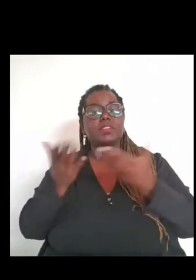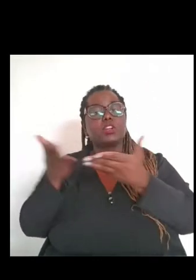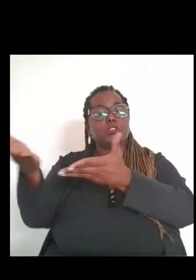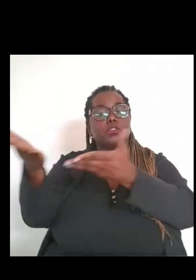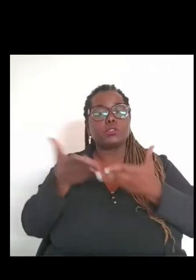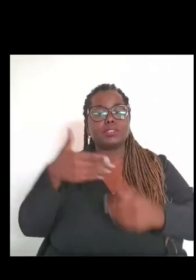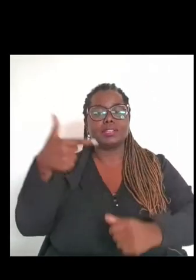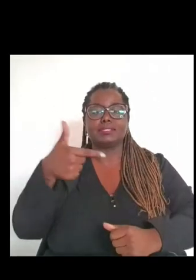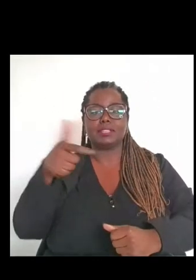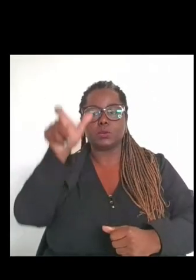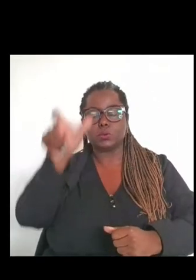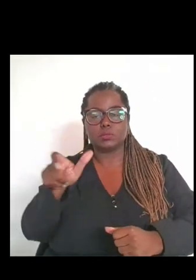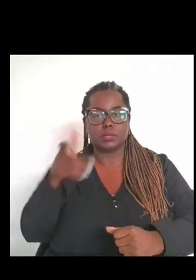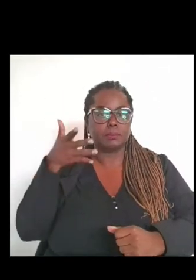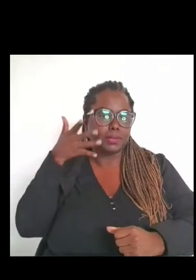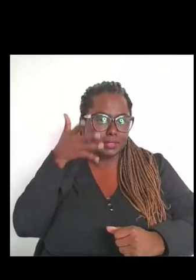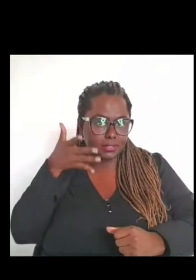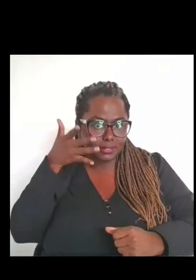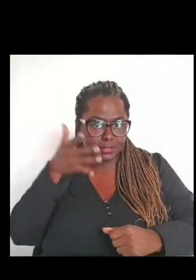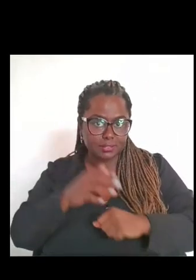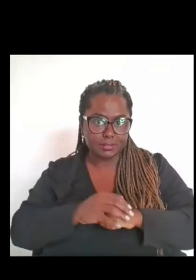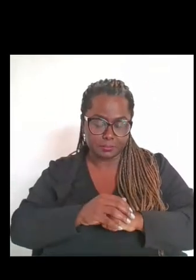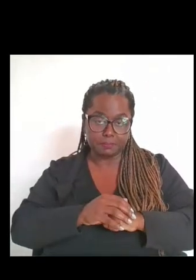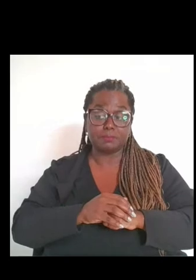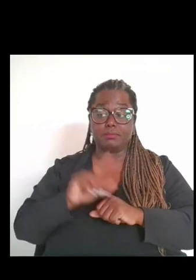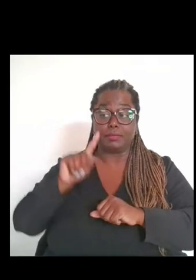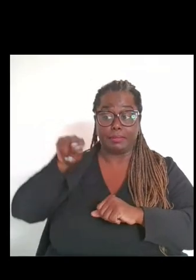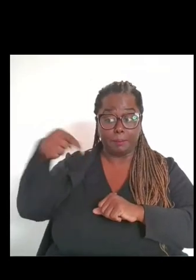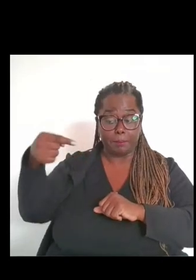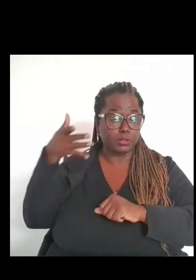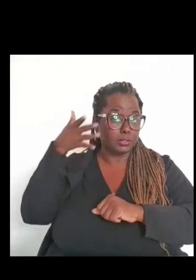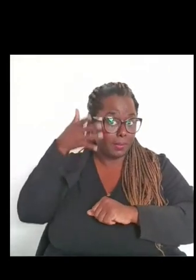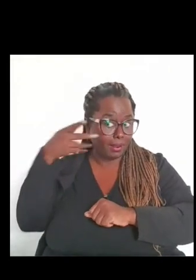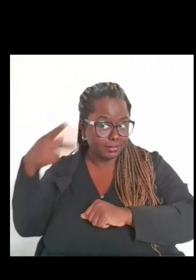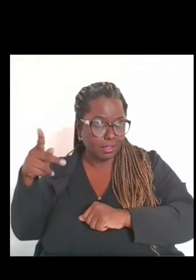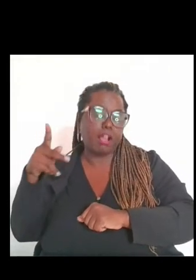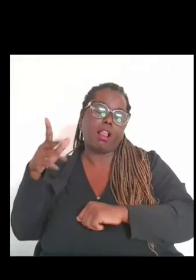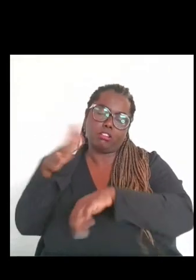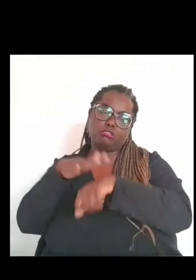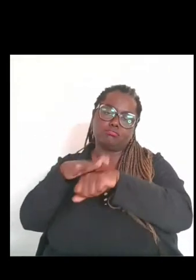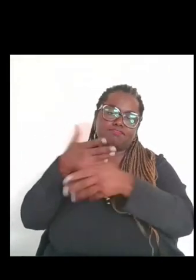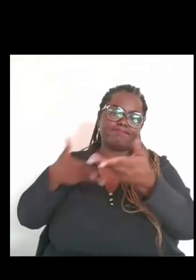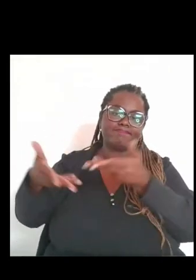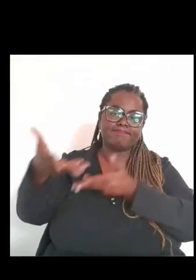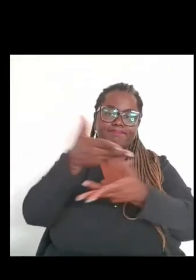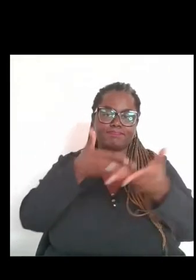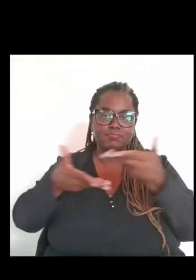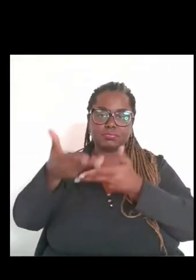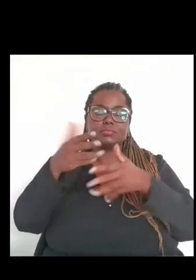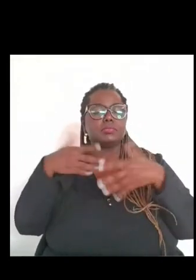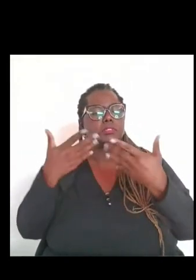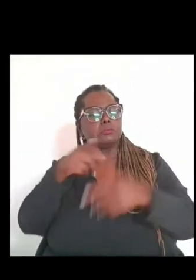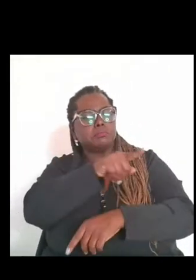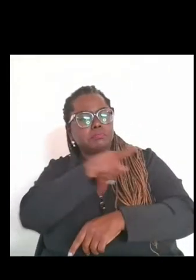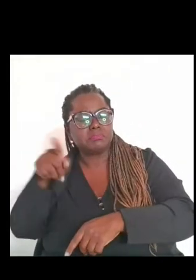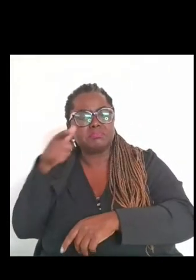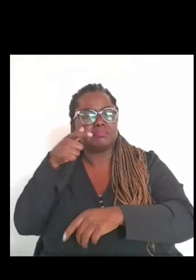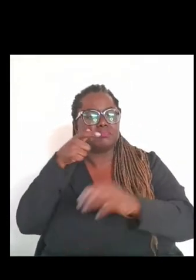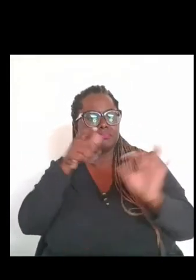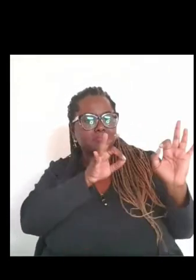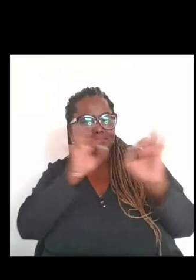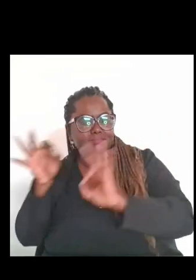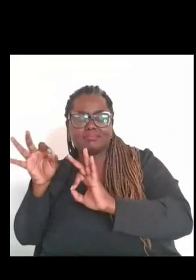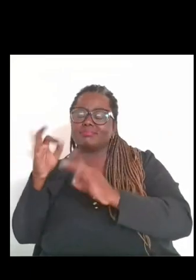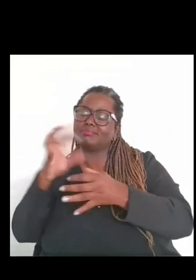now I am going to give the floor to our second speaker and after shift finishes we can open